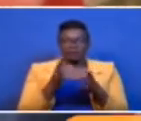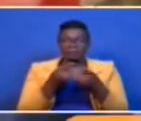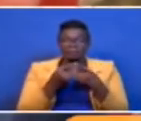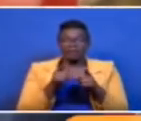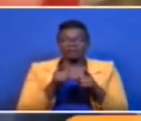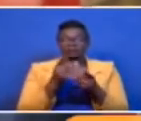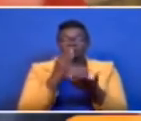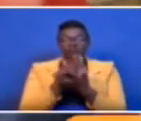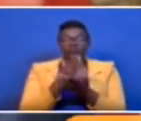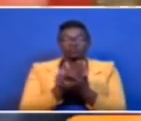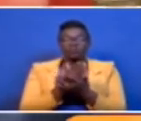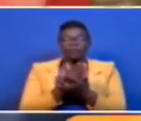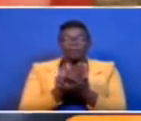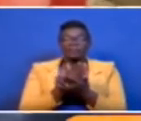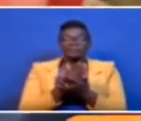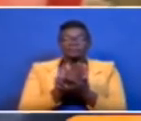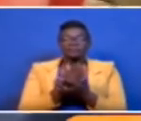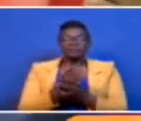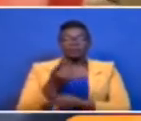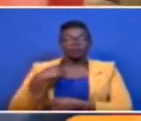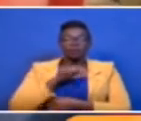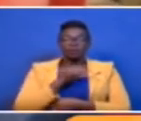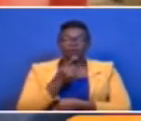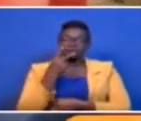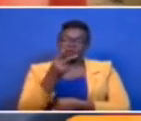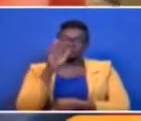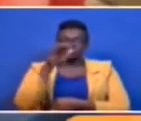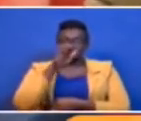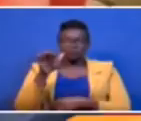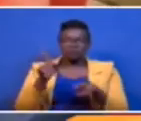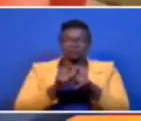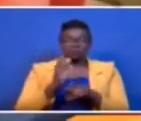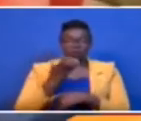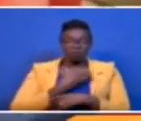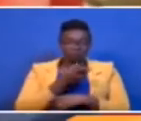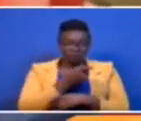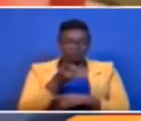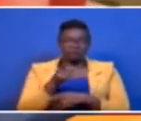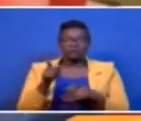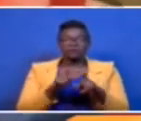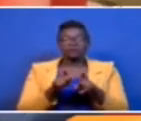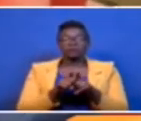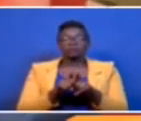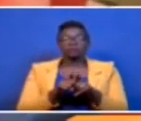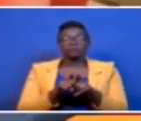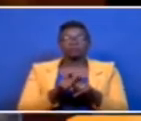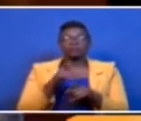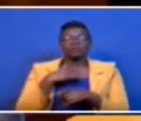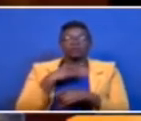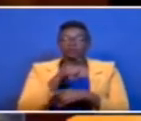But it's a measure of the importance with which we view Parliament and indeed this committee as it considers the matters you